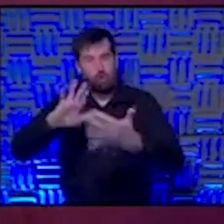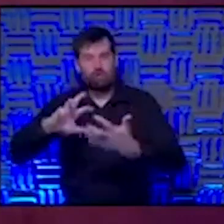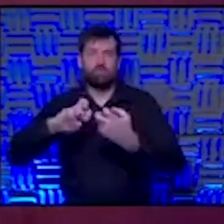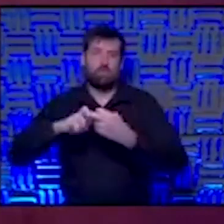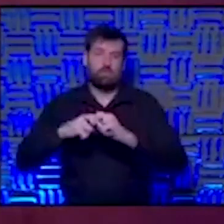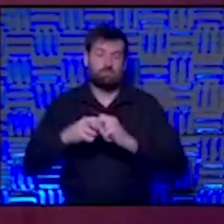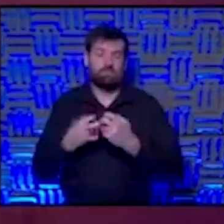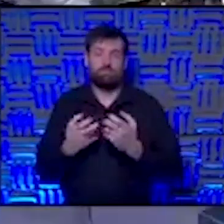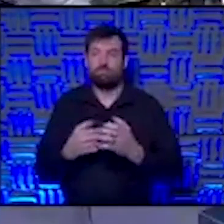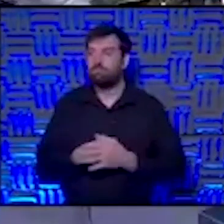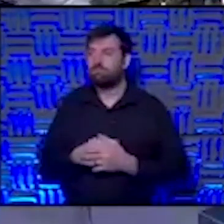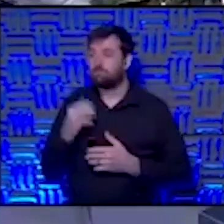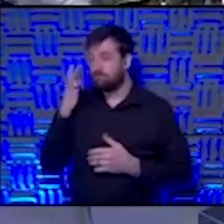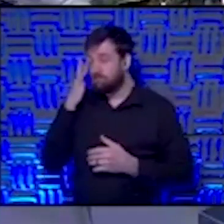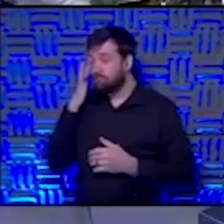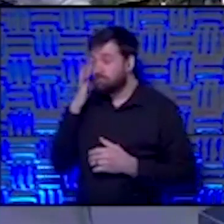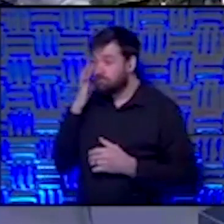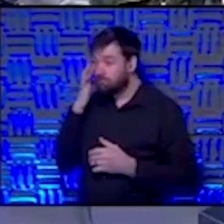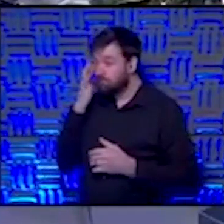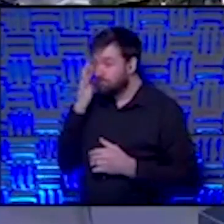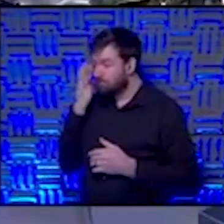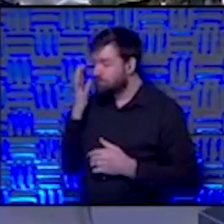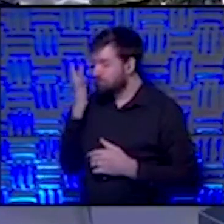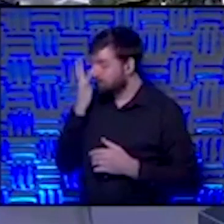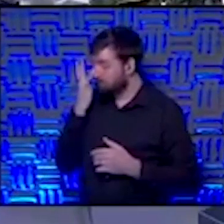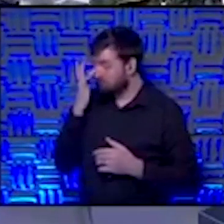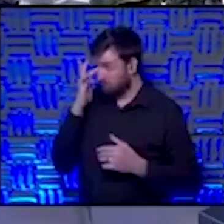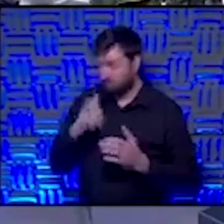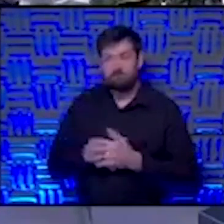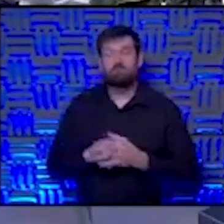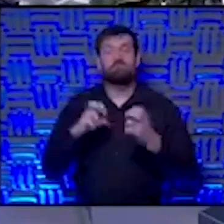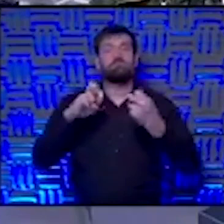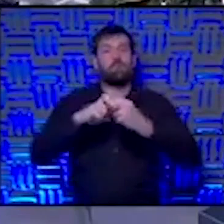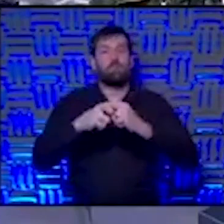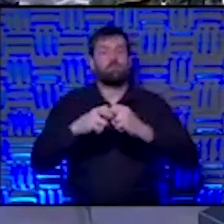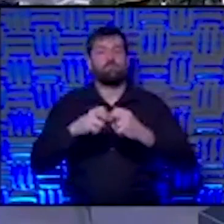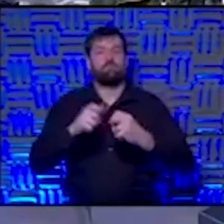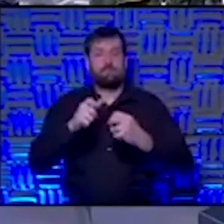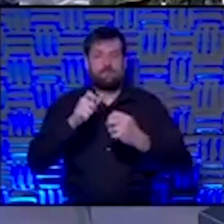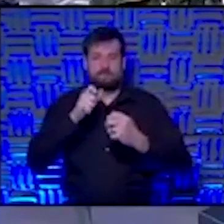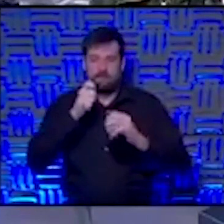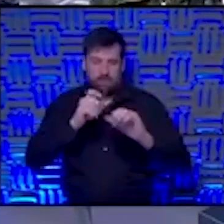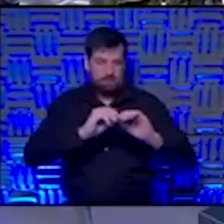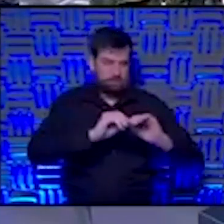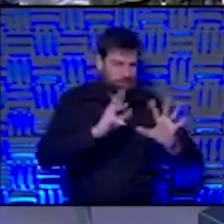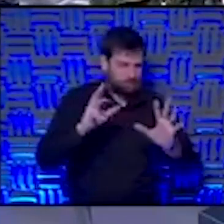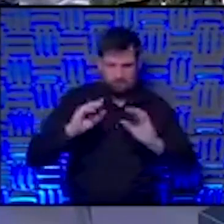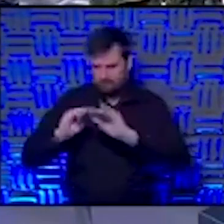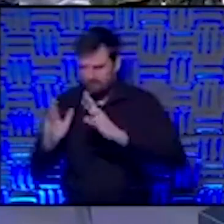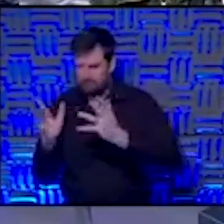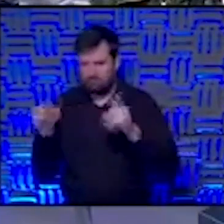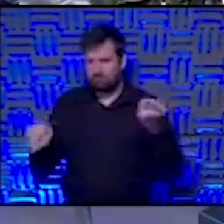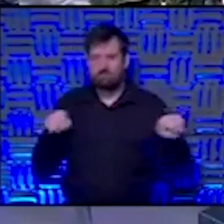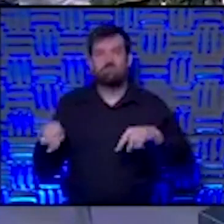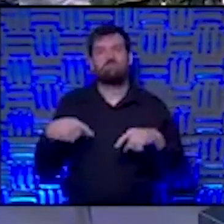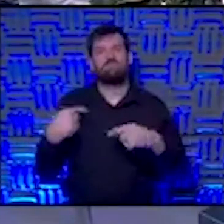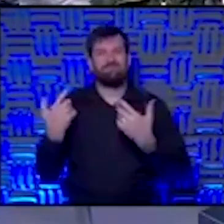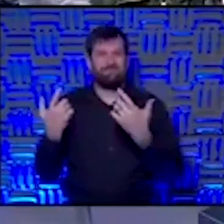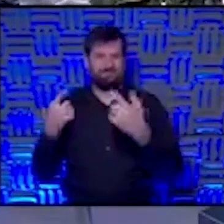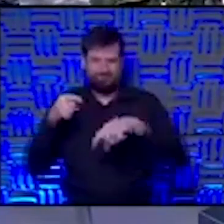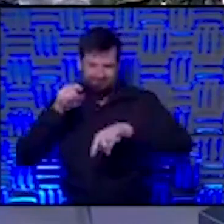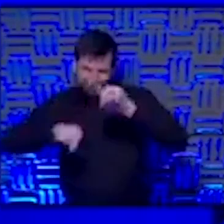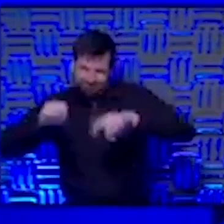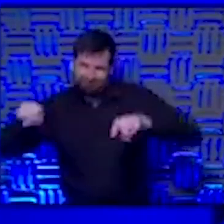problems does. So, Hawk, what do you think? I mean, in general, and the problem is it's not an off-on switch. Right. There's degrees of how healthy and how unhealthy you